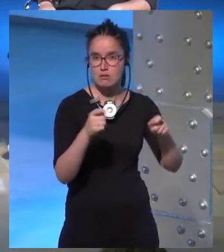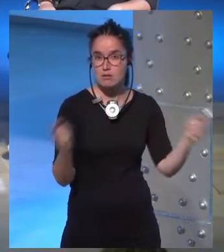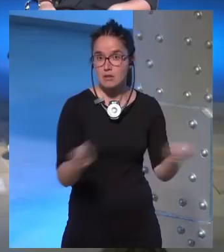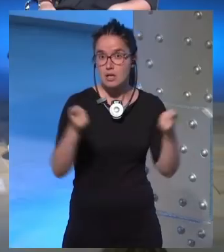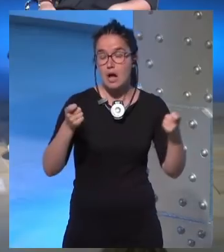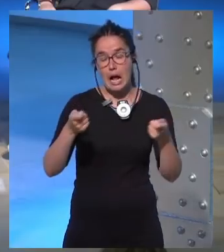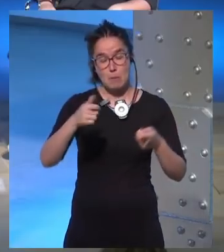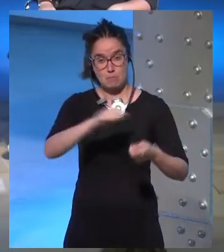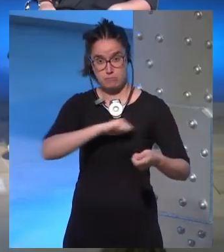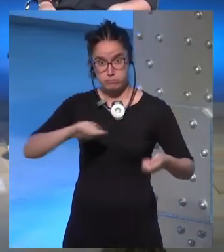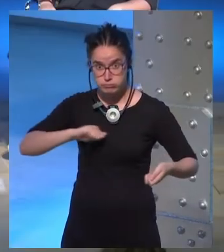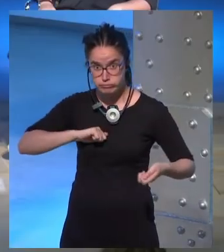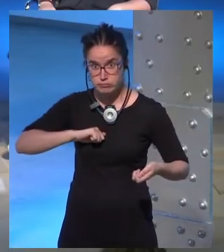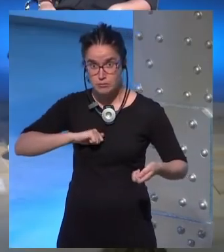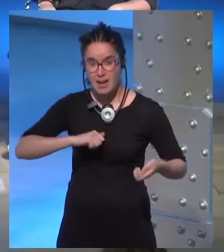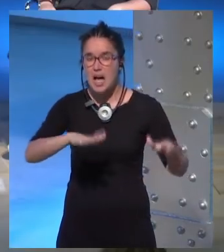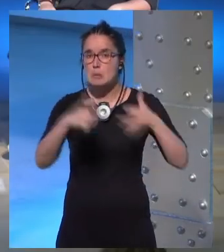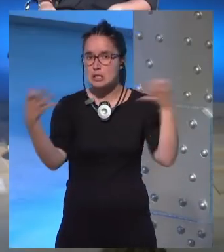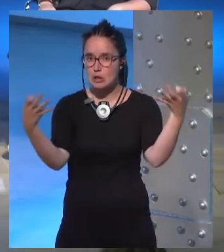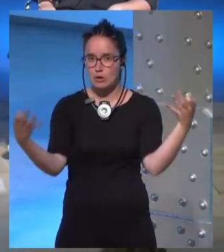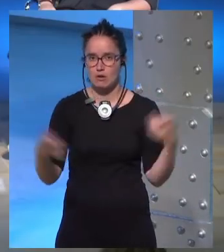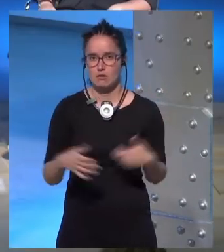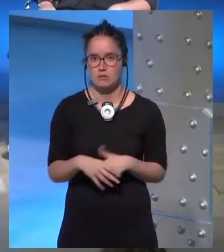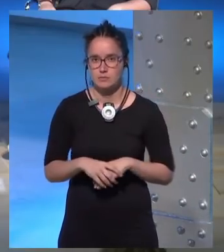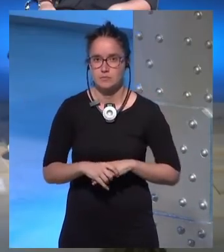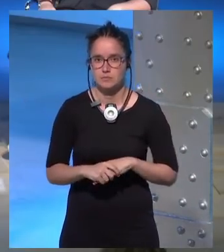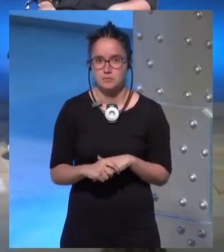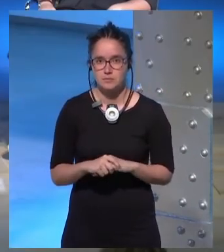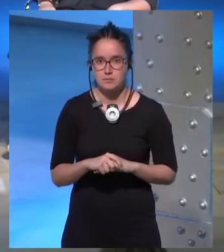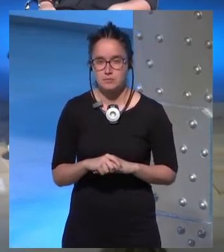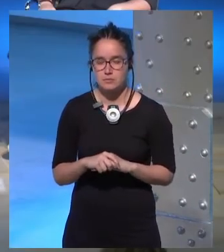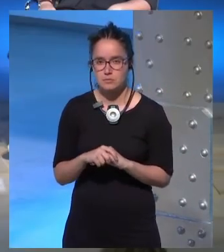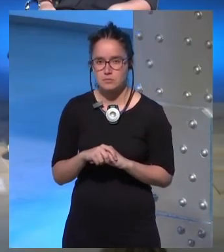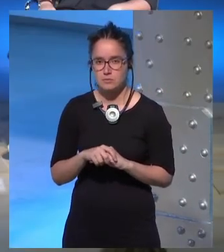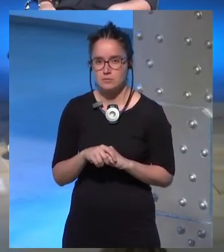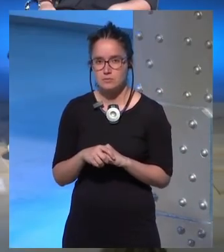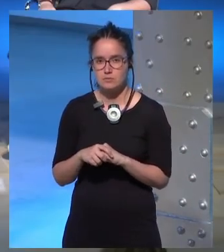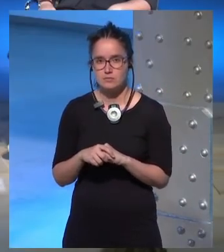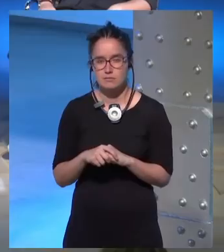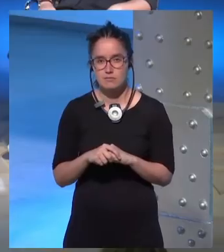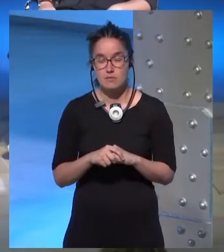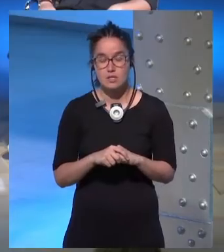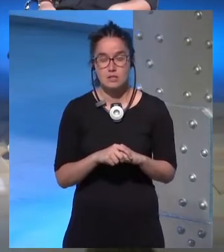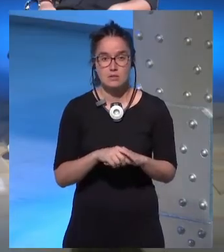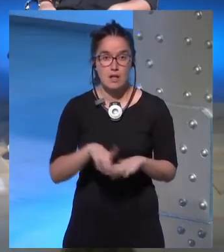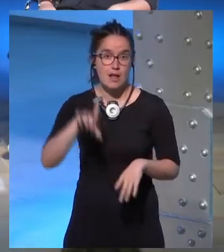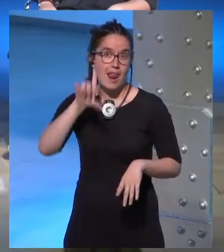learned from marketing in your own career as a writer? Lesbians in space.